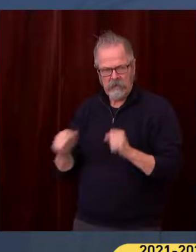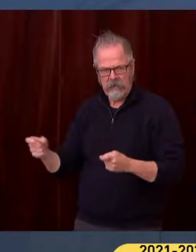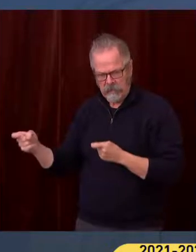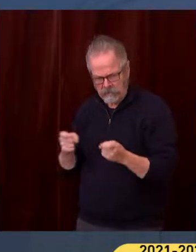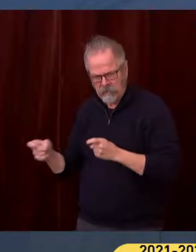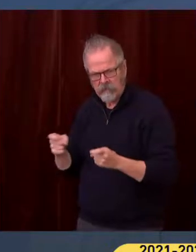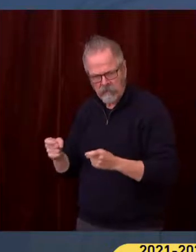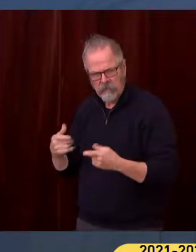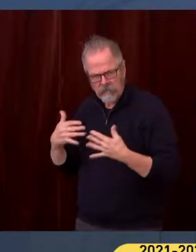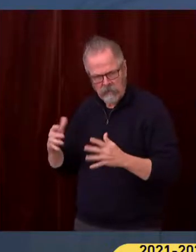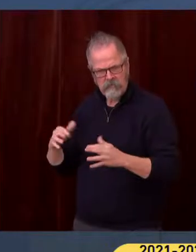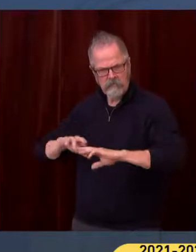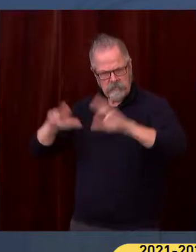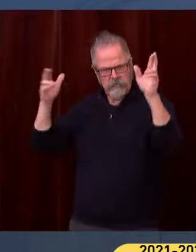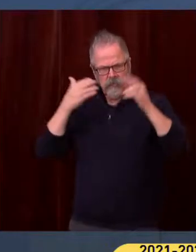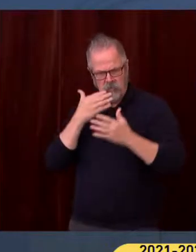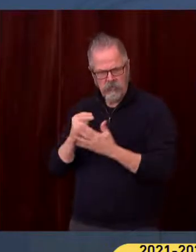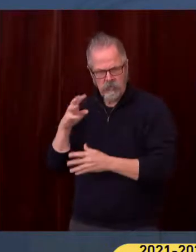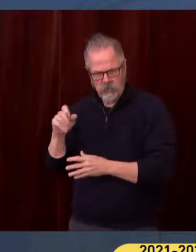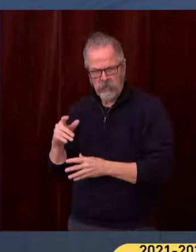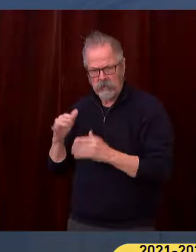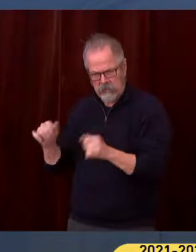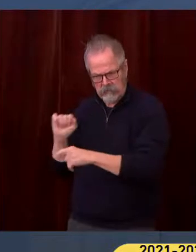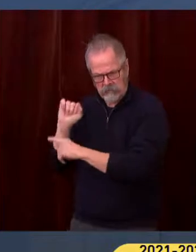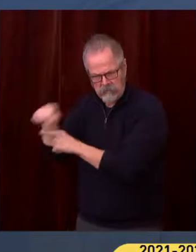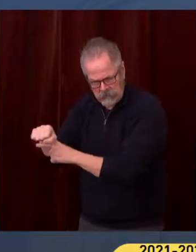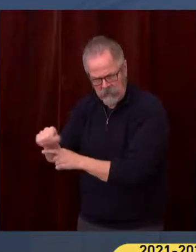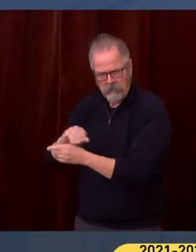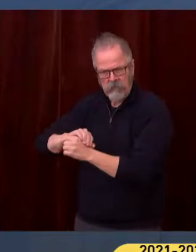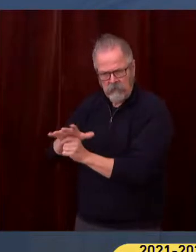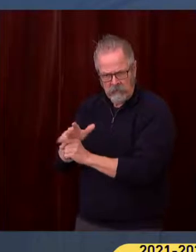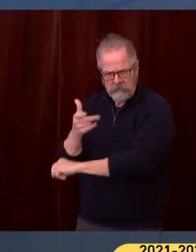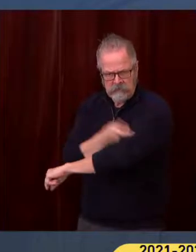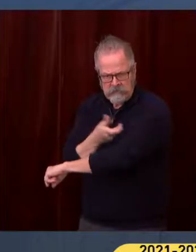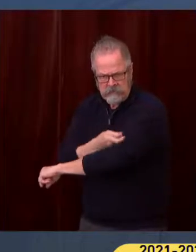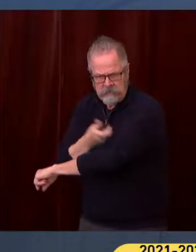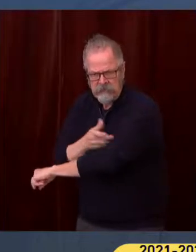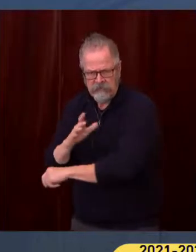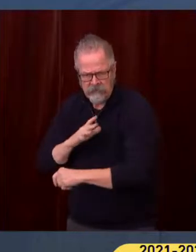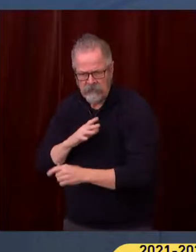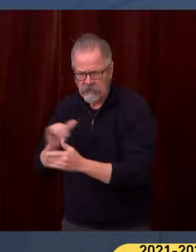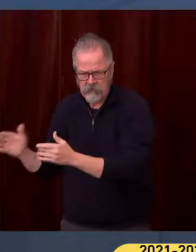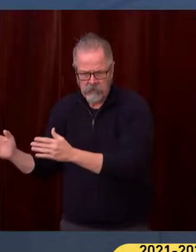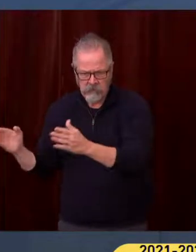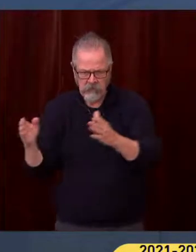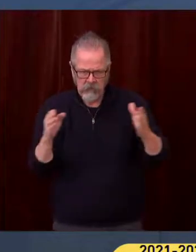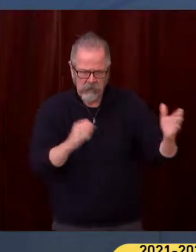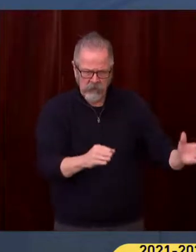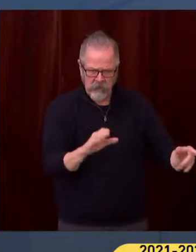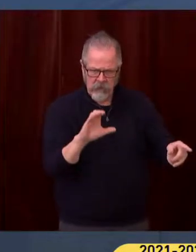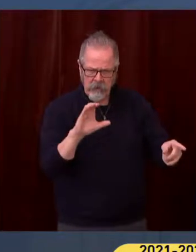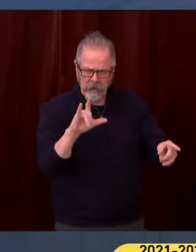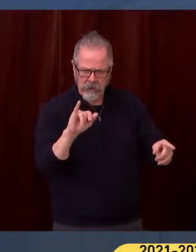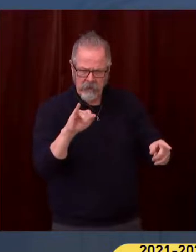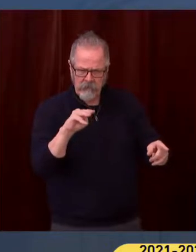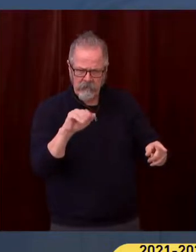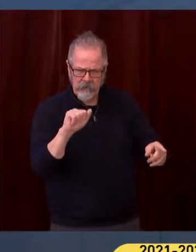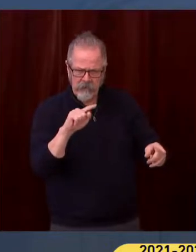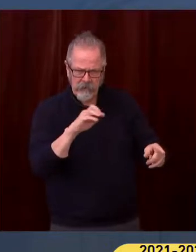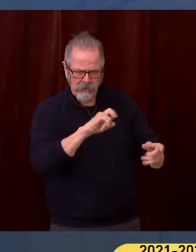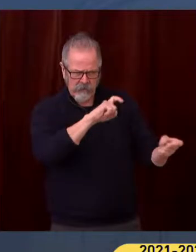We're going to use them, and we will. And we have the tools to defeat climate change, and we will,